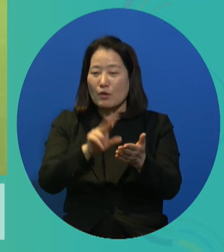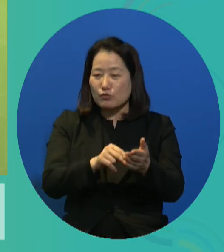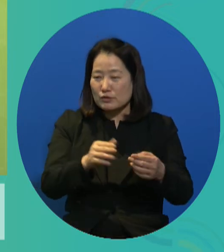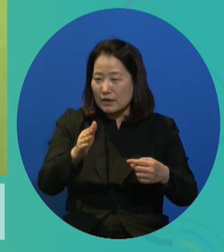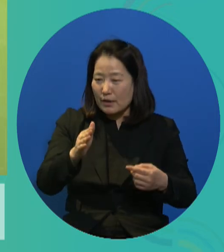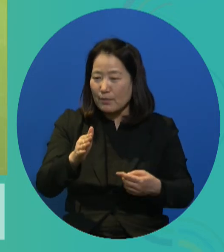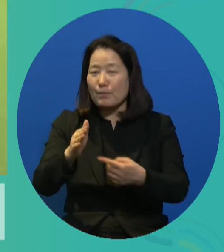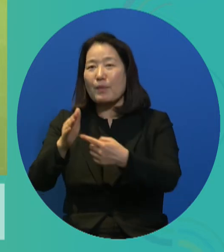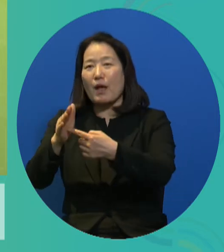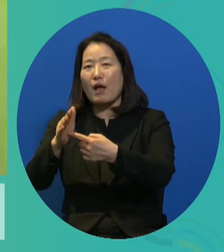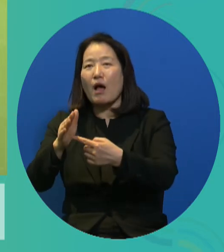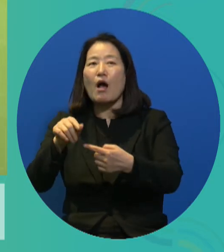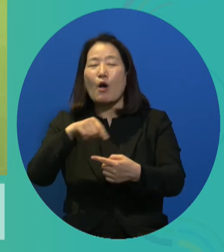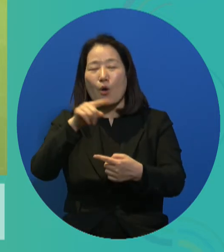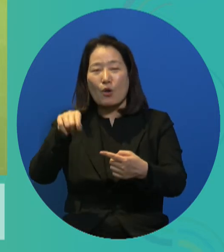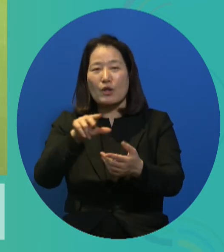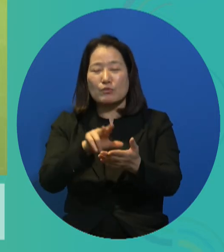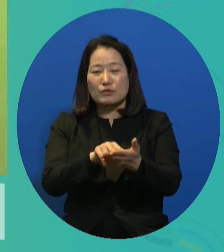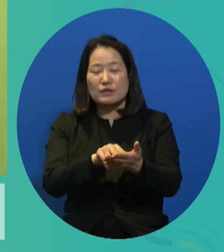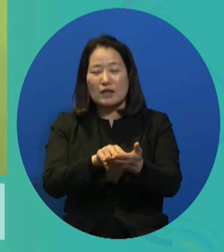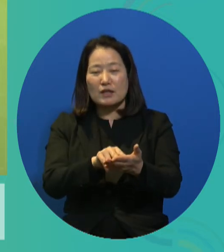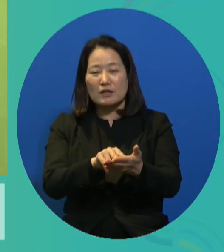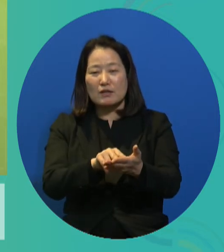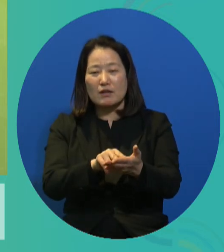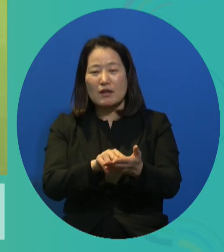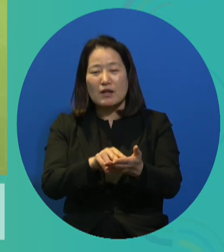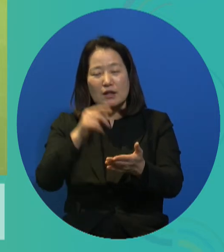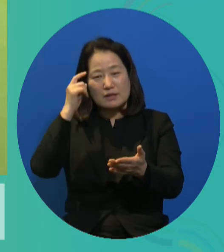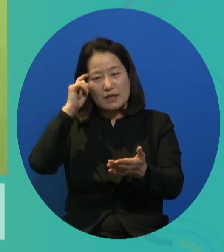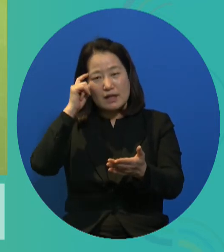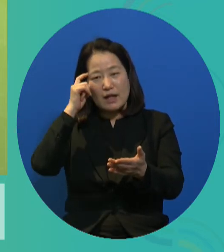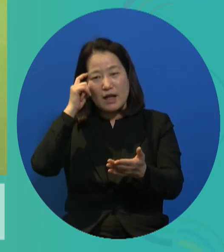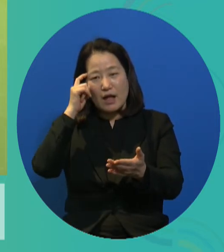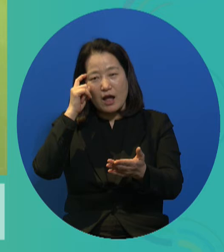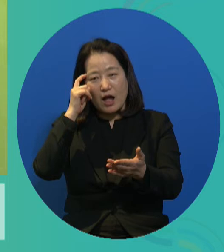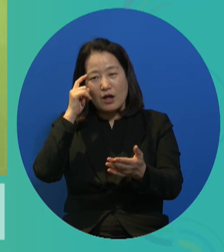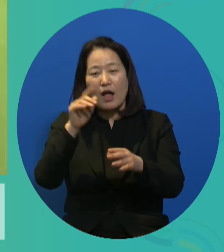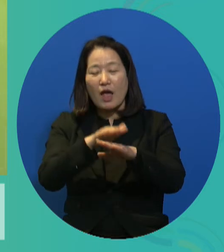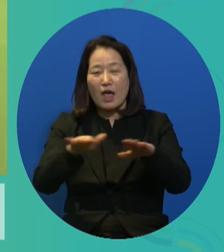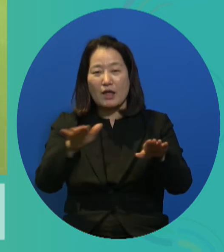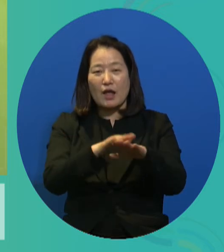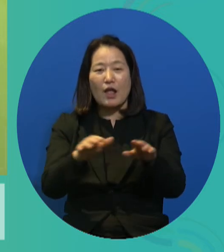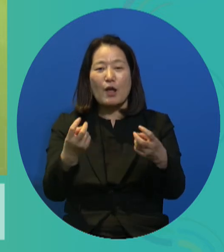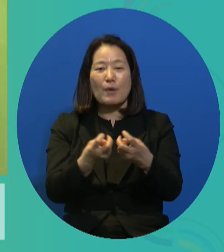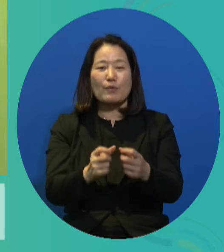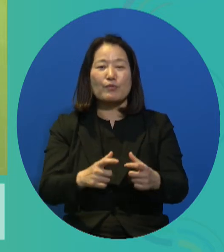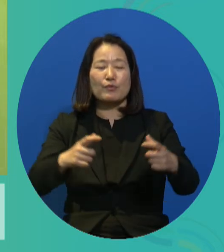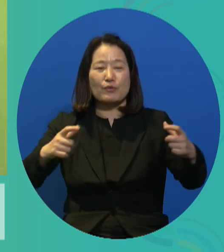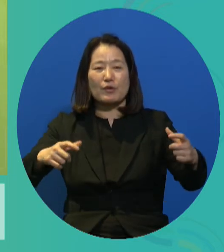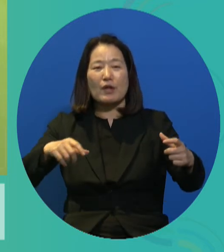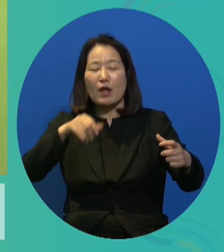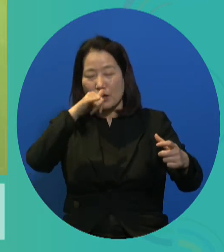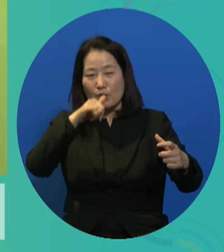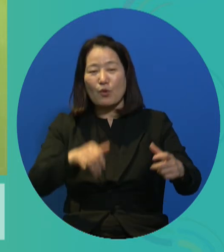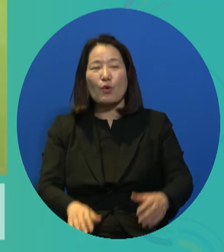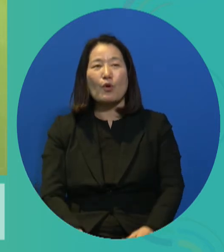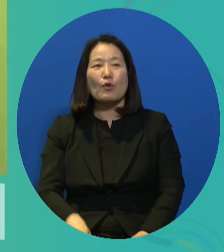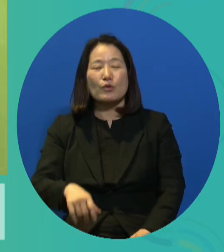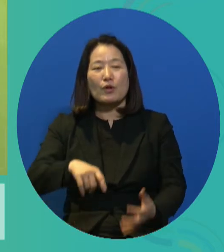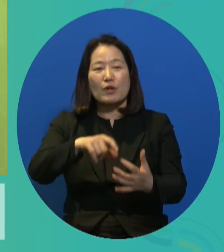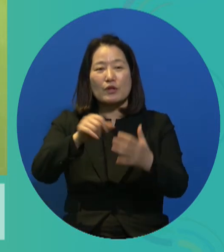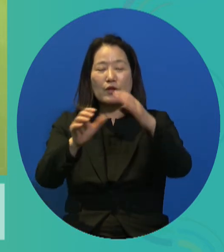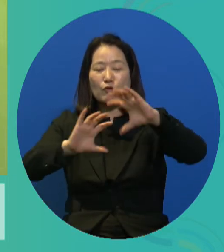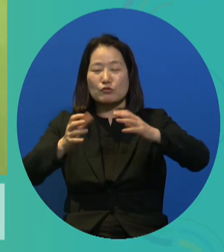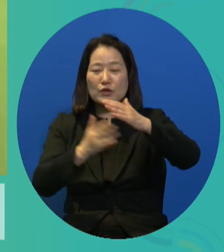This, however, provides a pipeline for persons with disabilities to address their concerns directly to the United Nations under